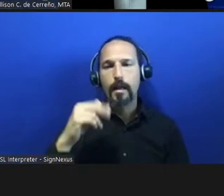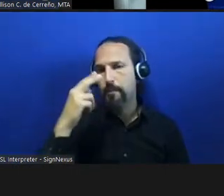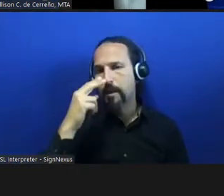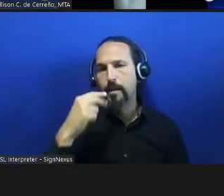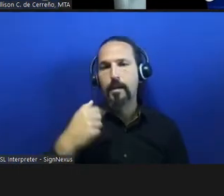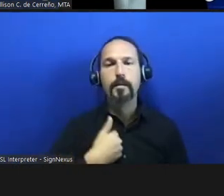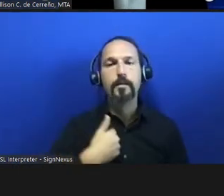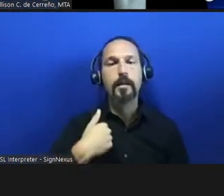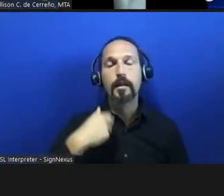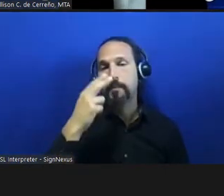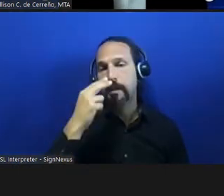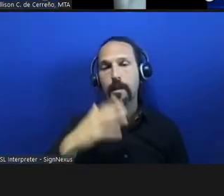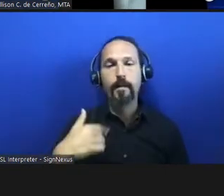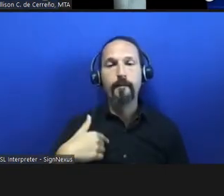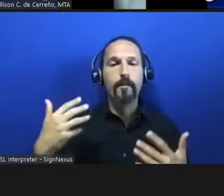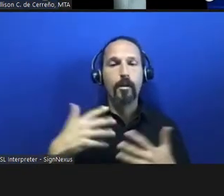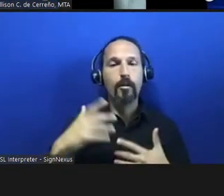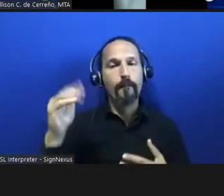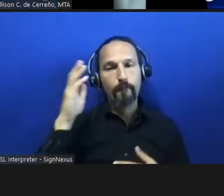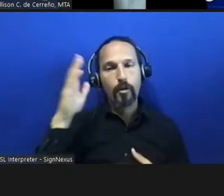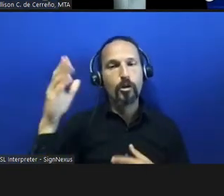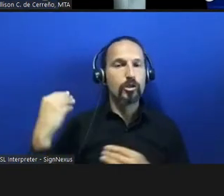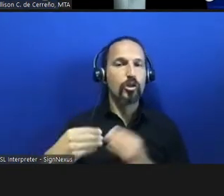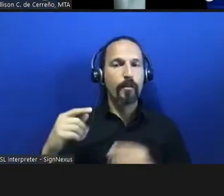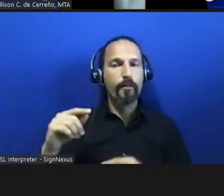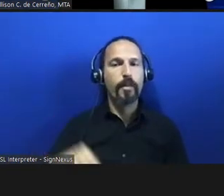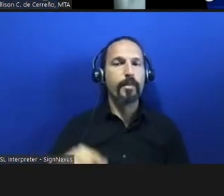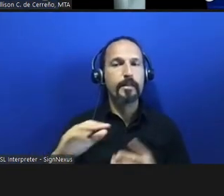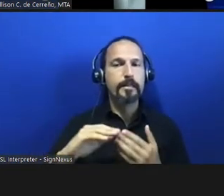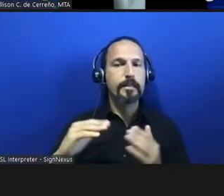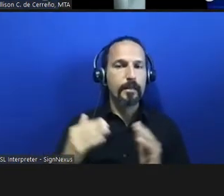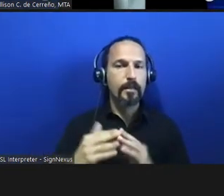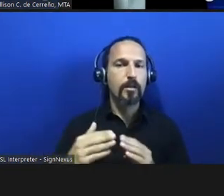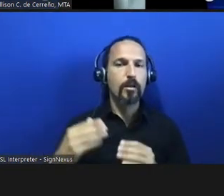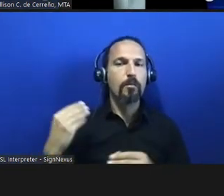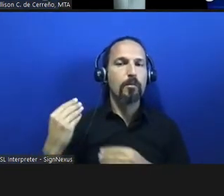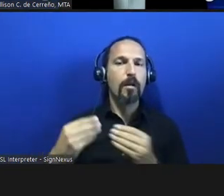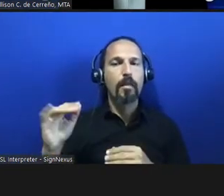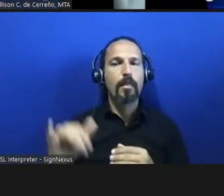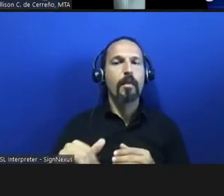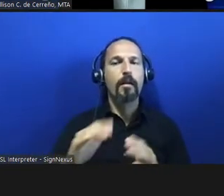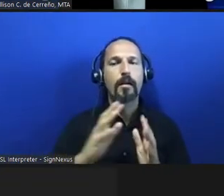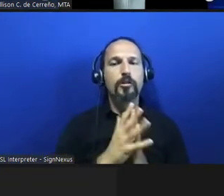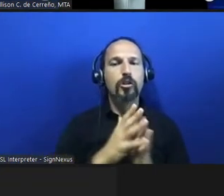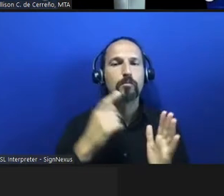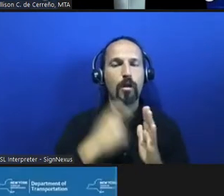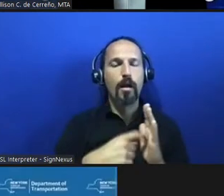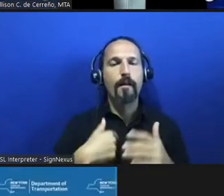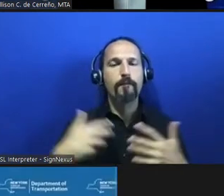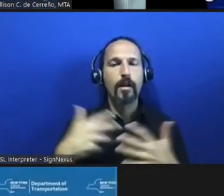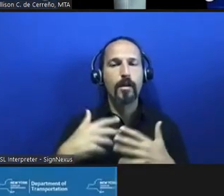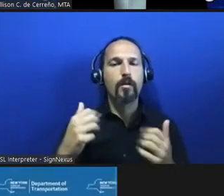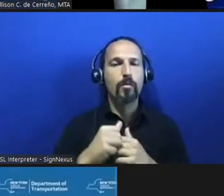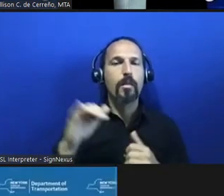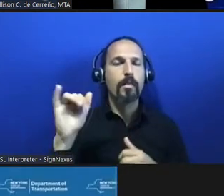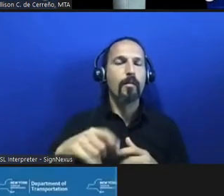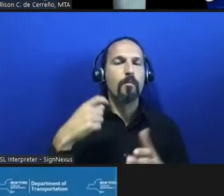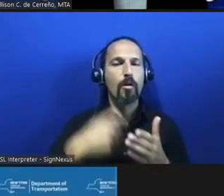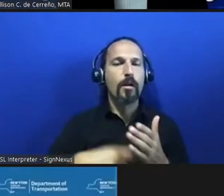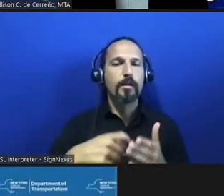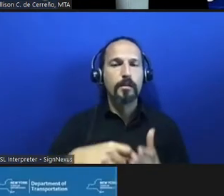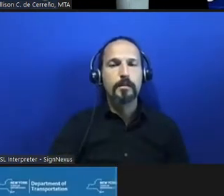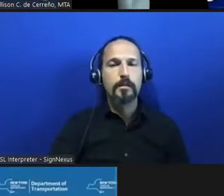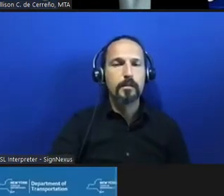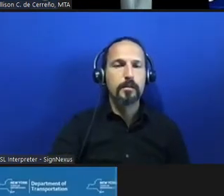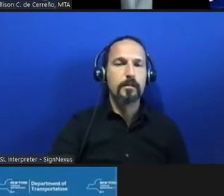a comedian I fear for the future generations of the city should we pass congestion pricing I fear that with congestion pricing in place